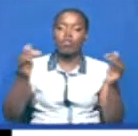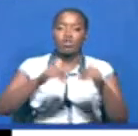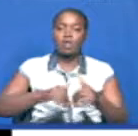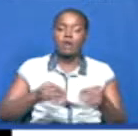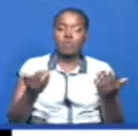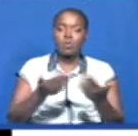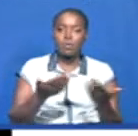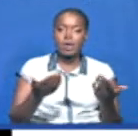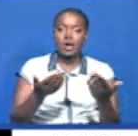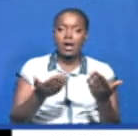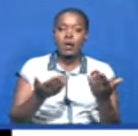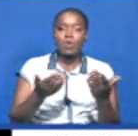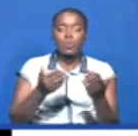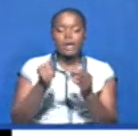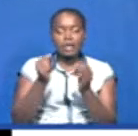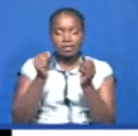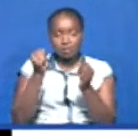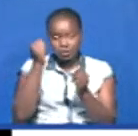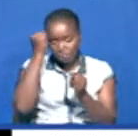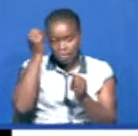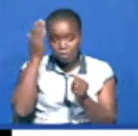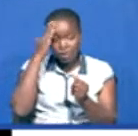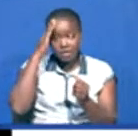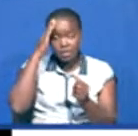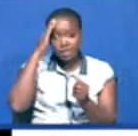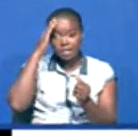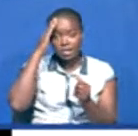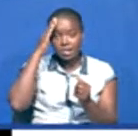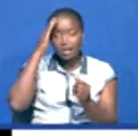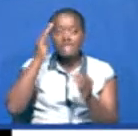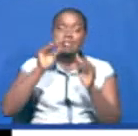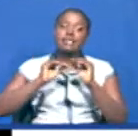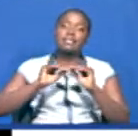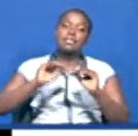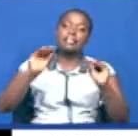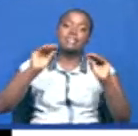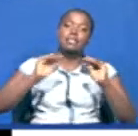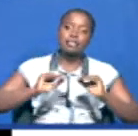are marking the sensitization